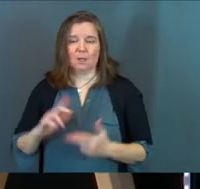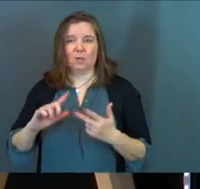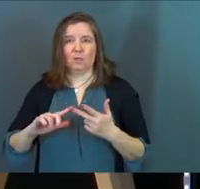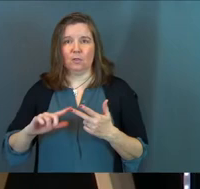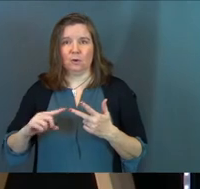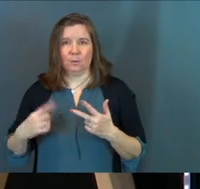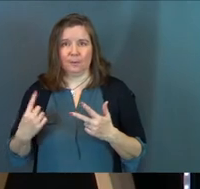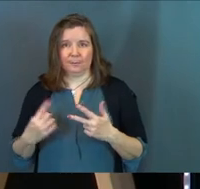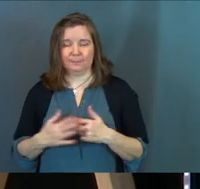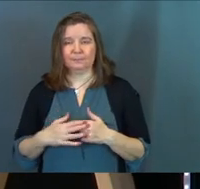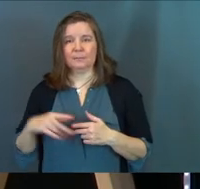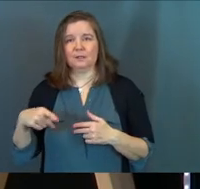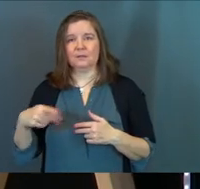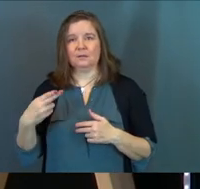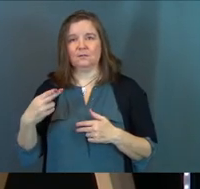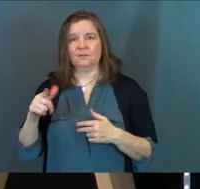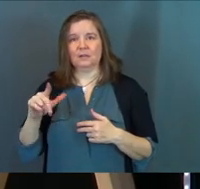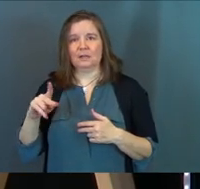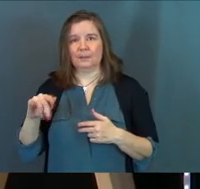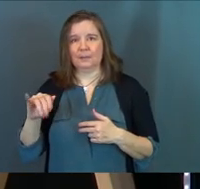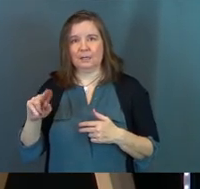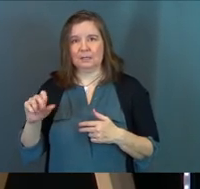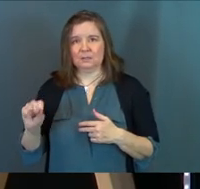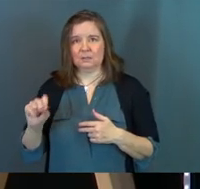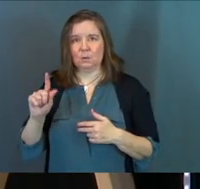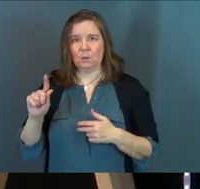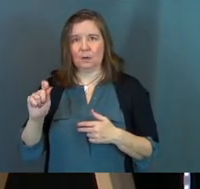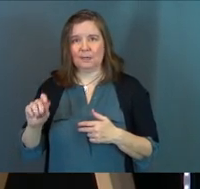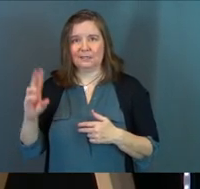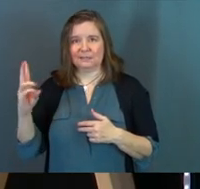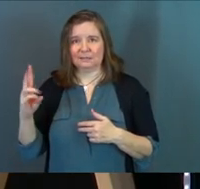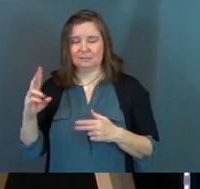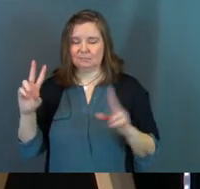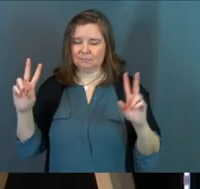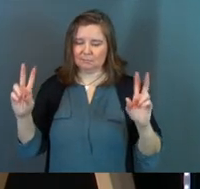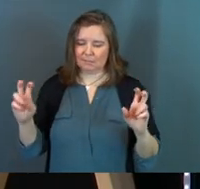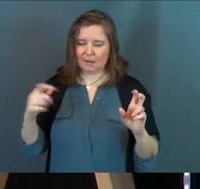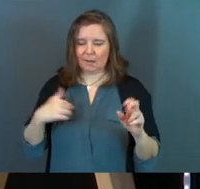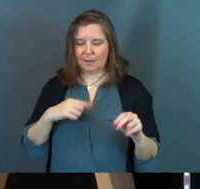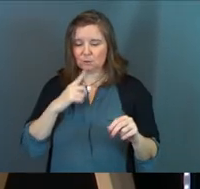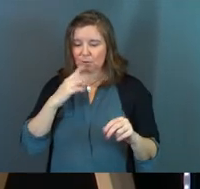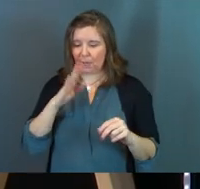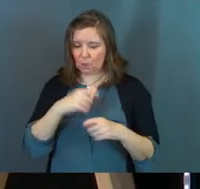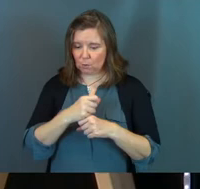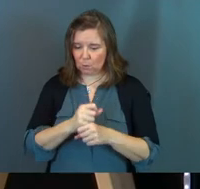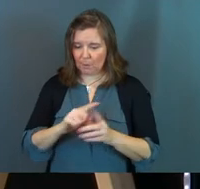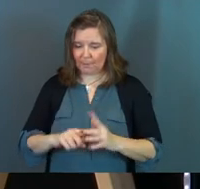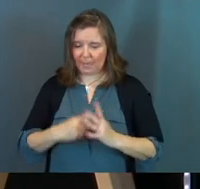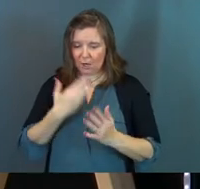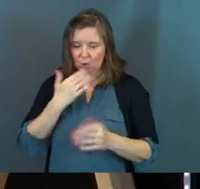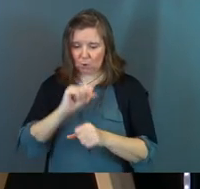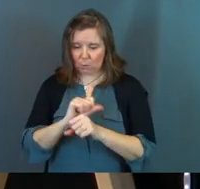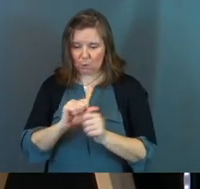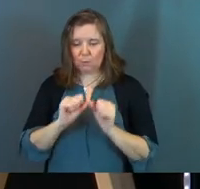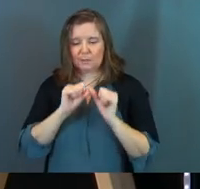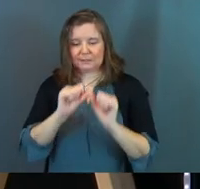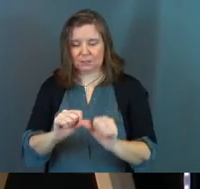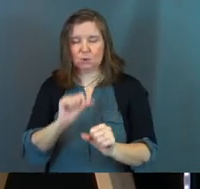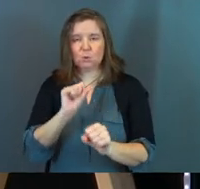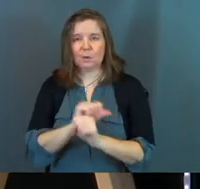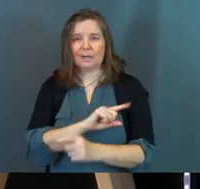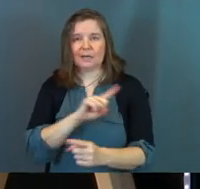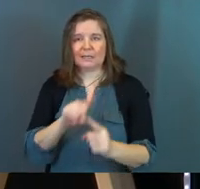Third one, Philippians 1:6, Paul says this about his people, says, I'm certain that God, who began the good work within you, will continue his